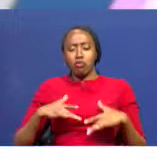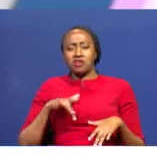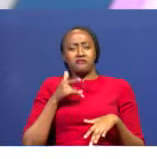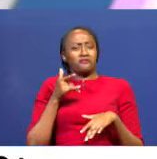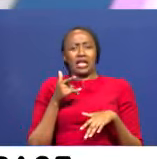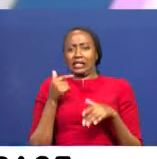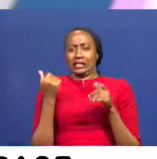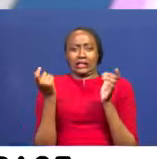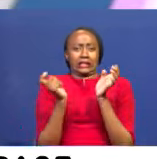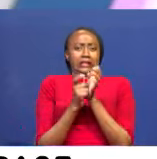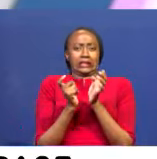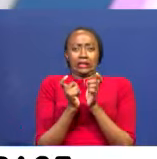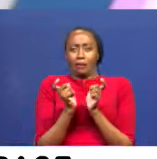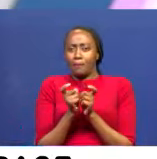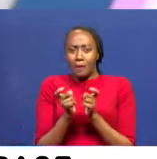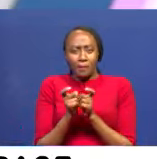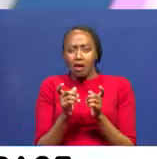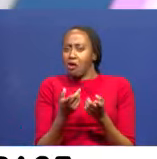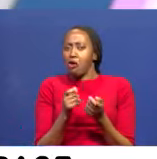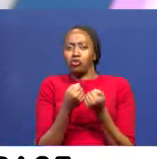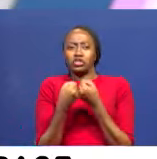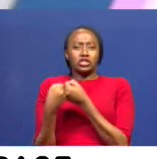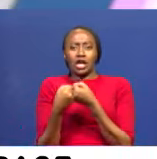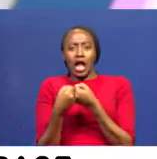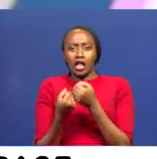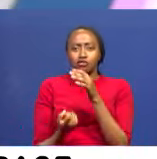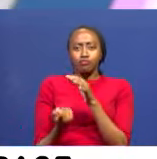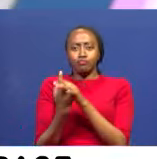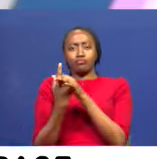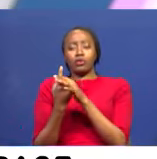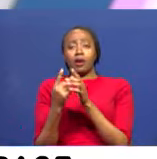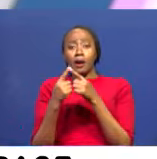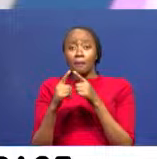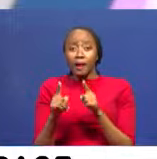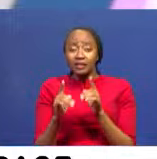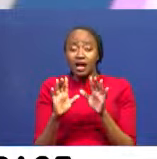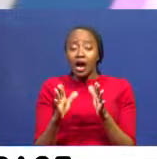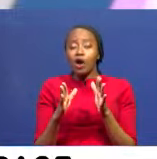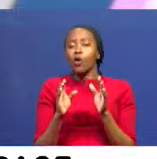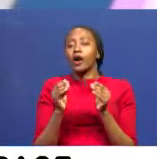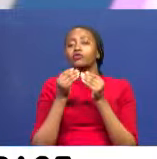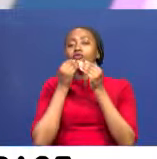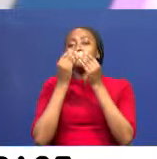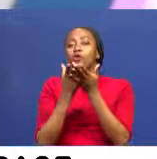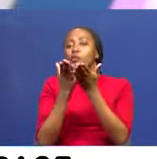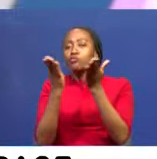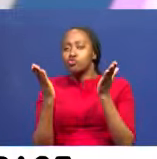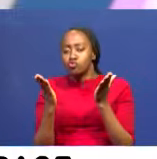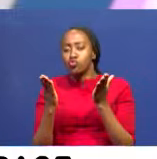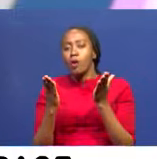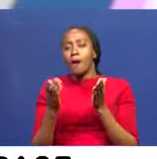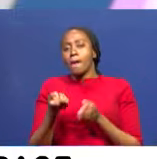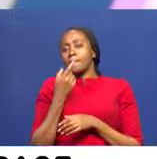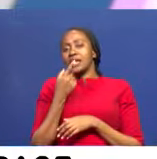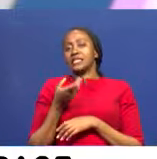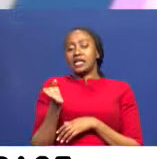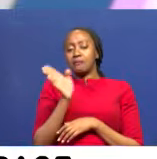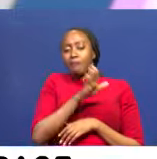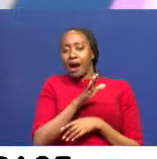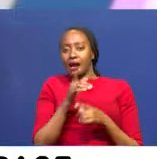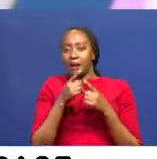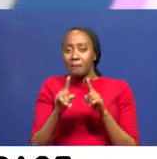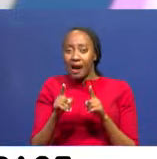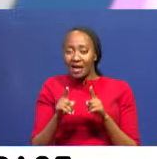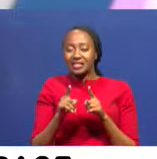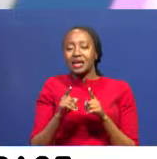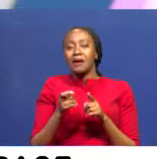and Poisons Board actually informing or saying we need to bring this medicine back, it means that the Pharmacy and